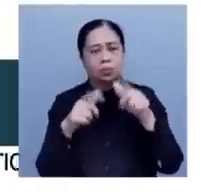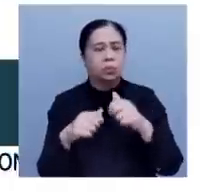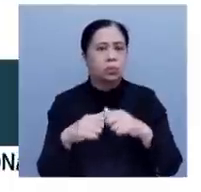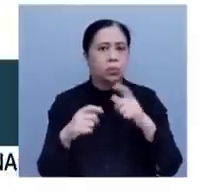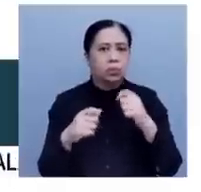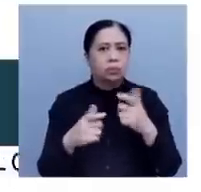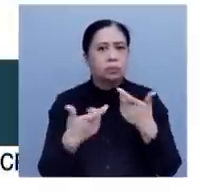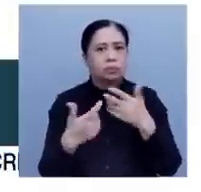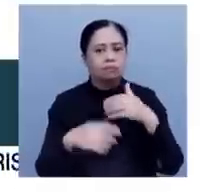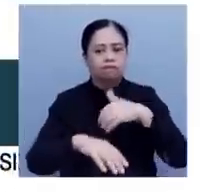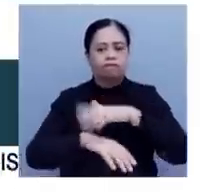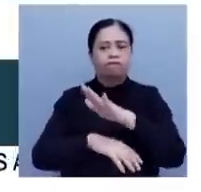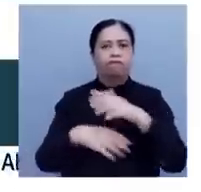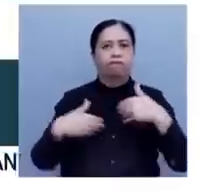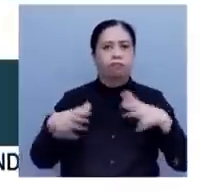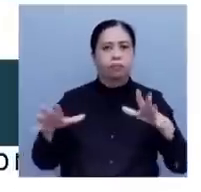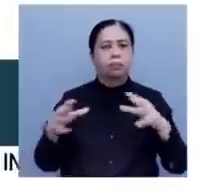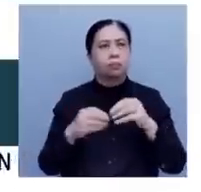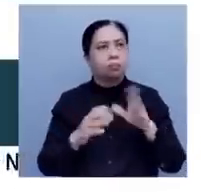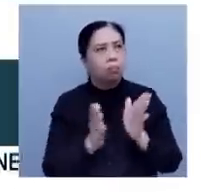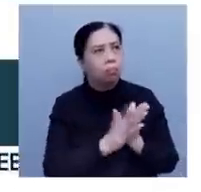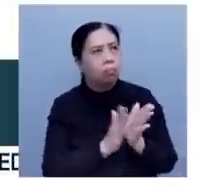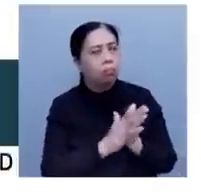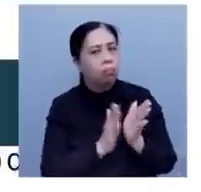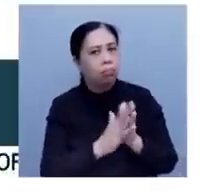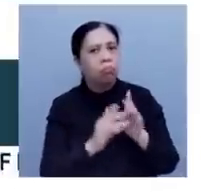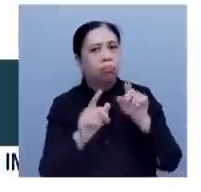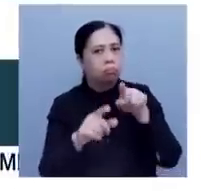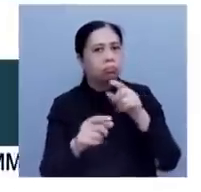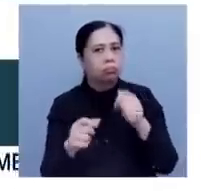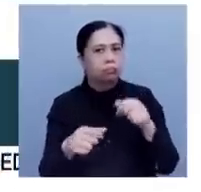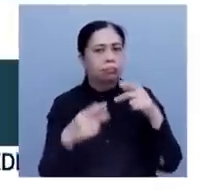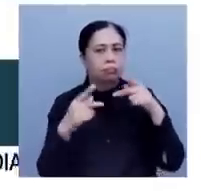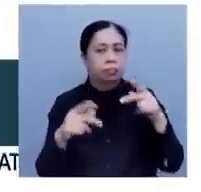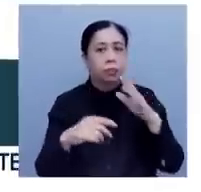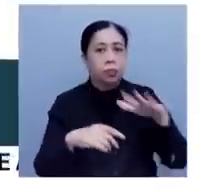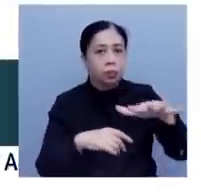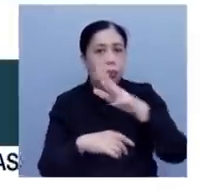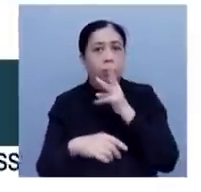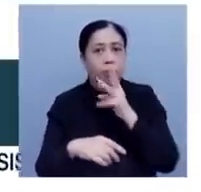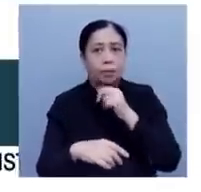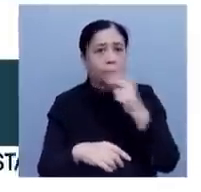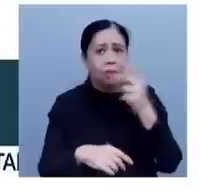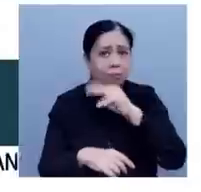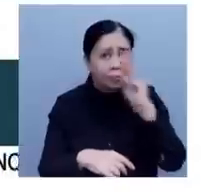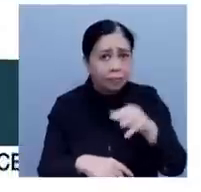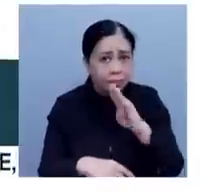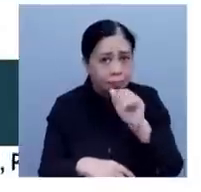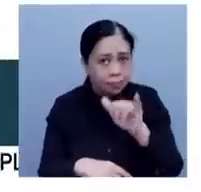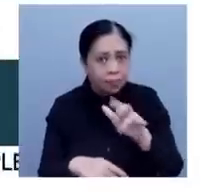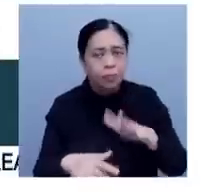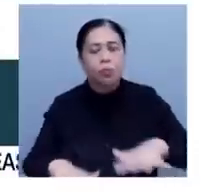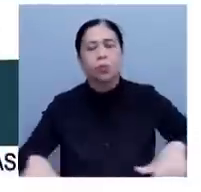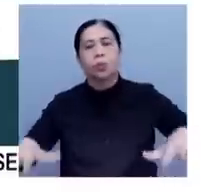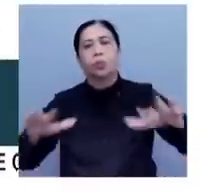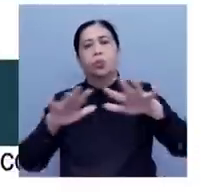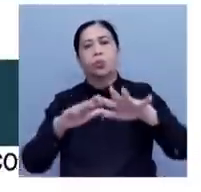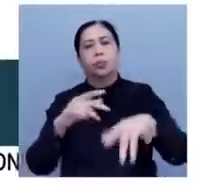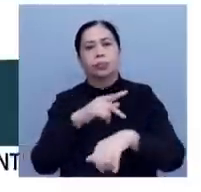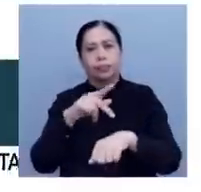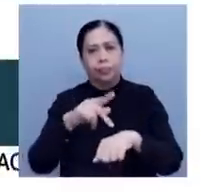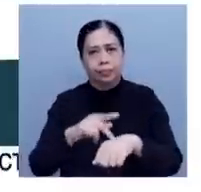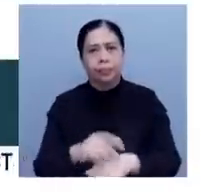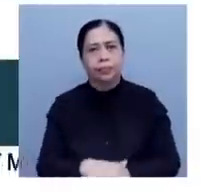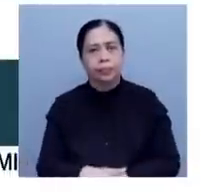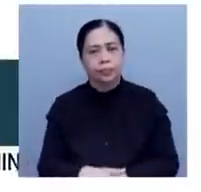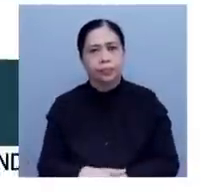you reject reclamation of any portion of our public waters, not only in Manila Bay, but in the whole of the nation.